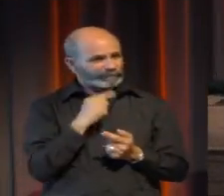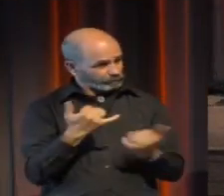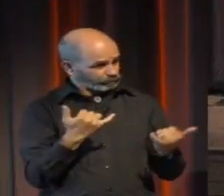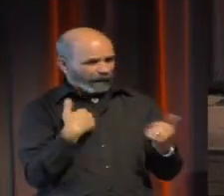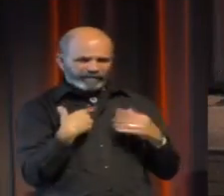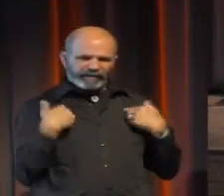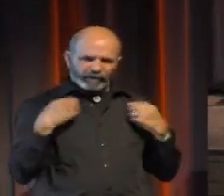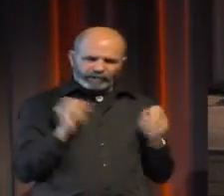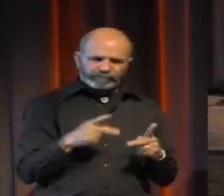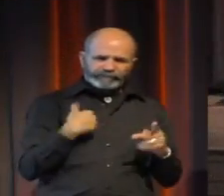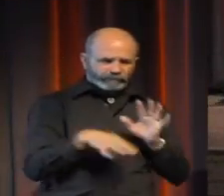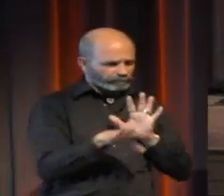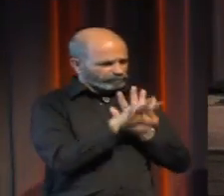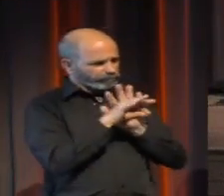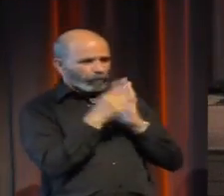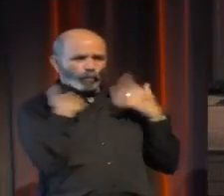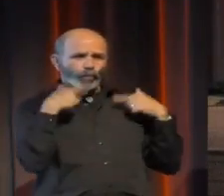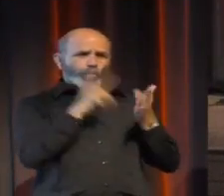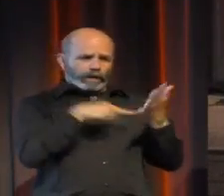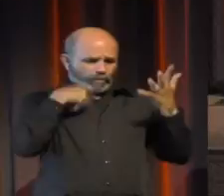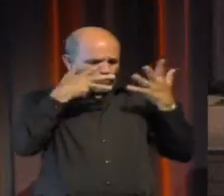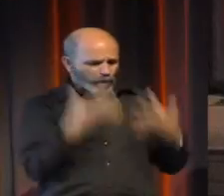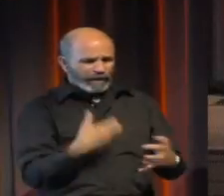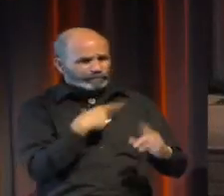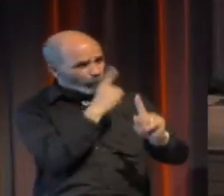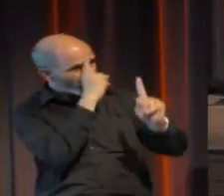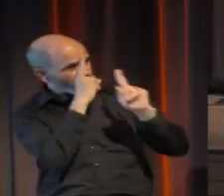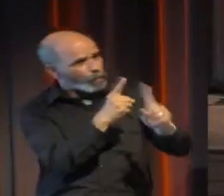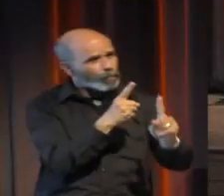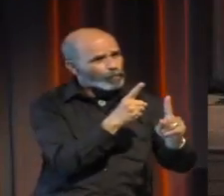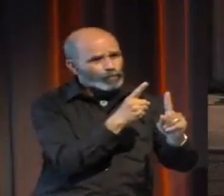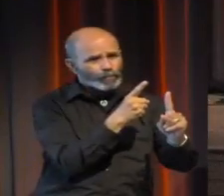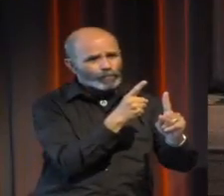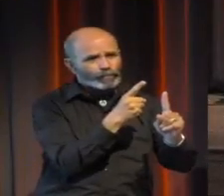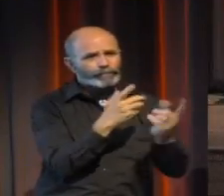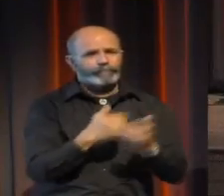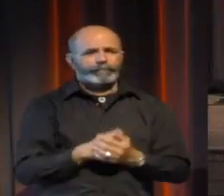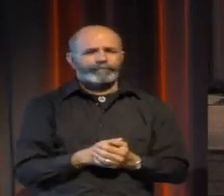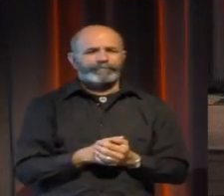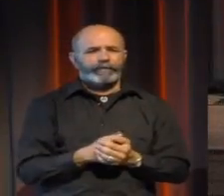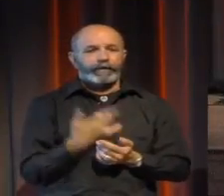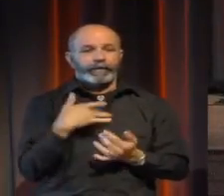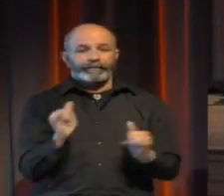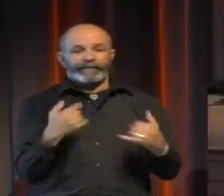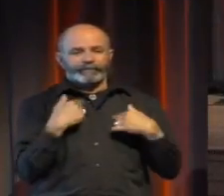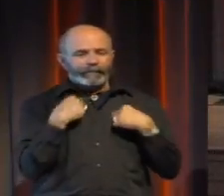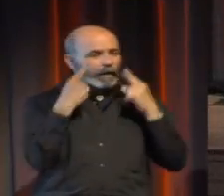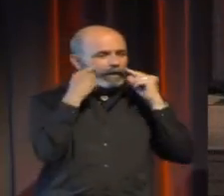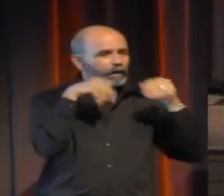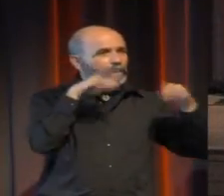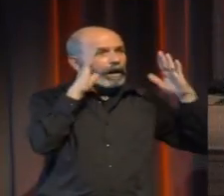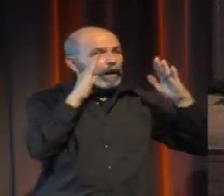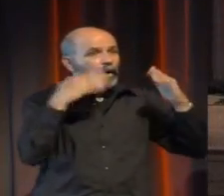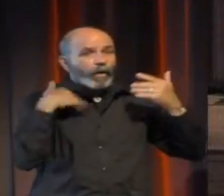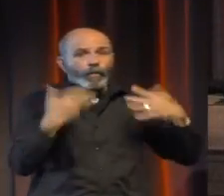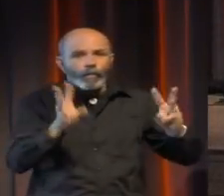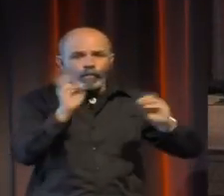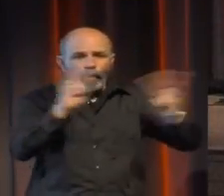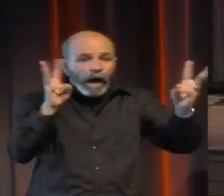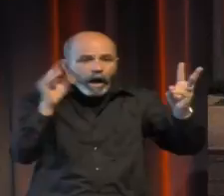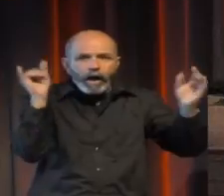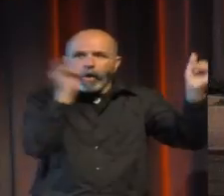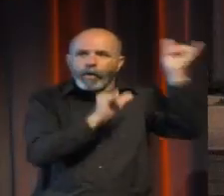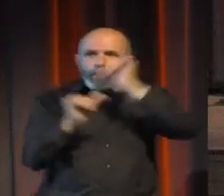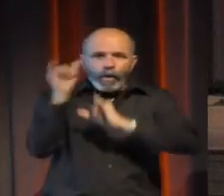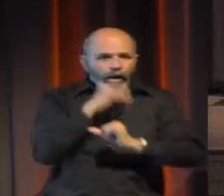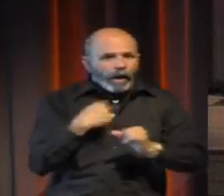is that you are truly passionate about and puts light in your eyes when you tell others about it. That kind of passion is so